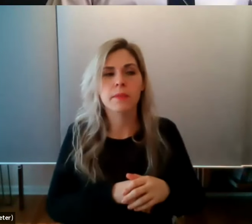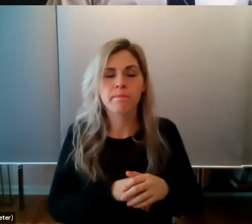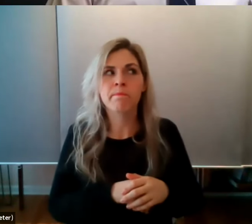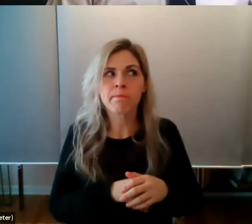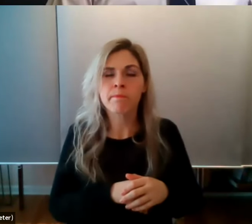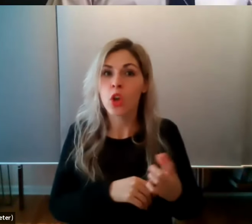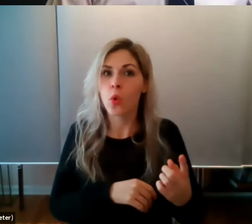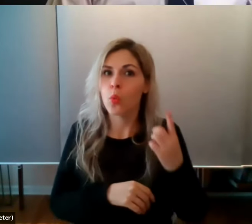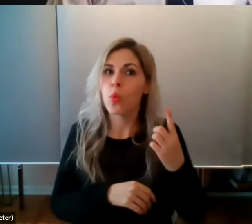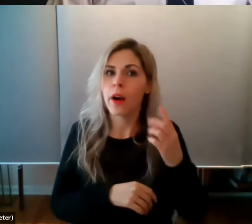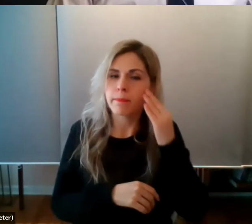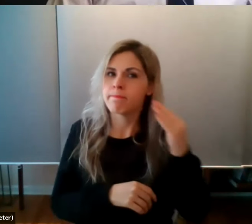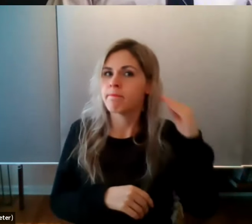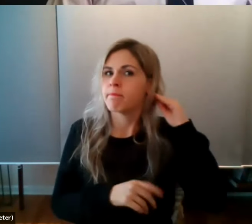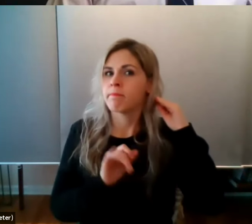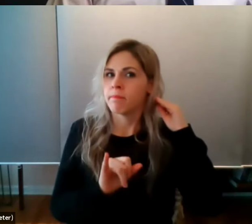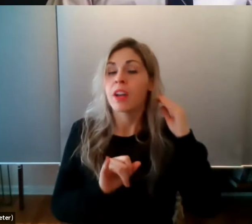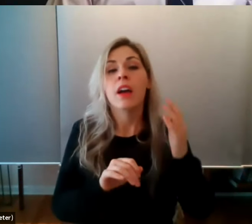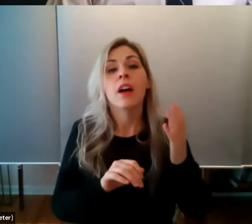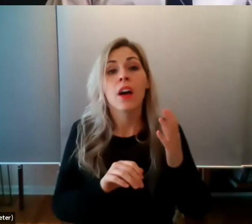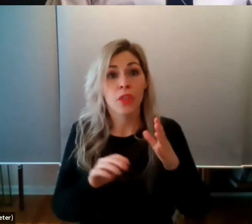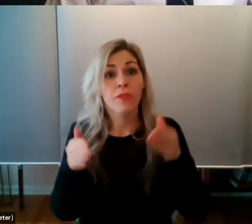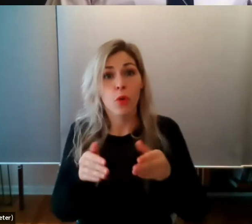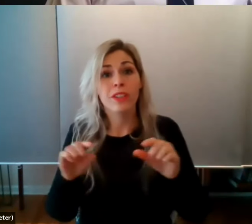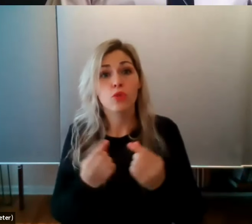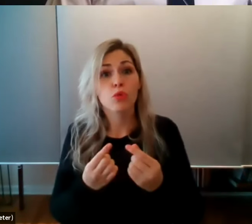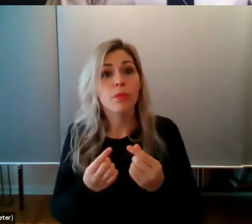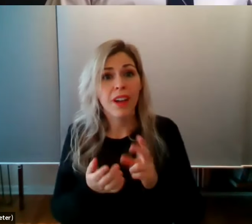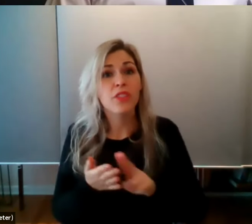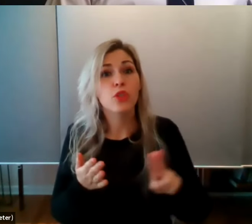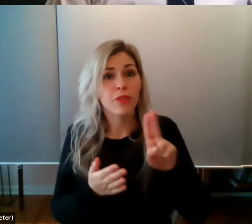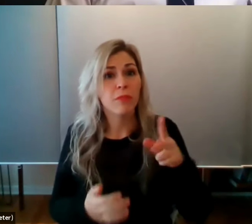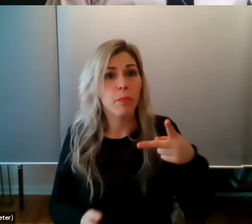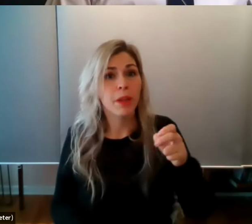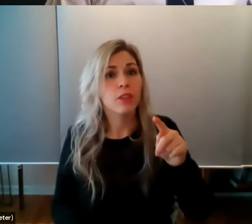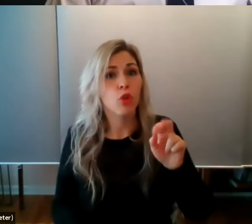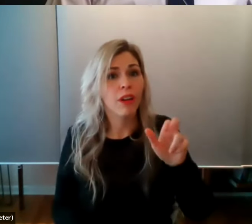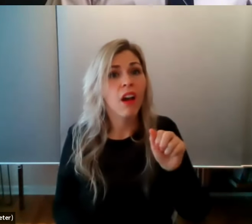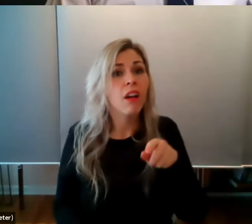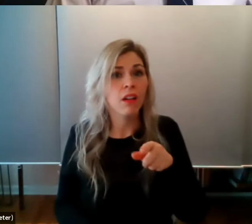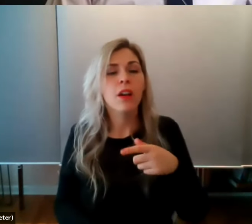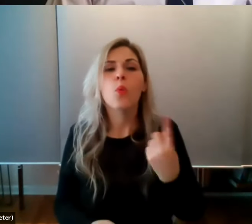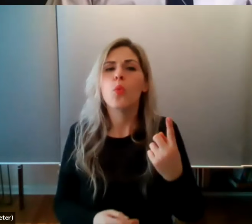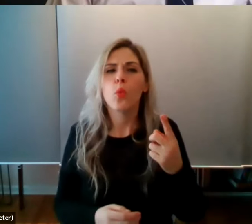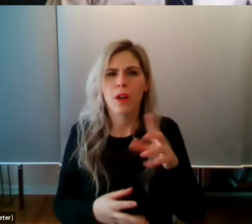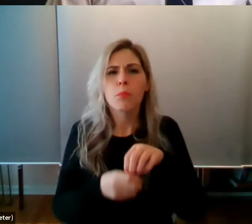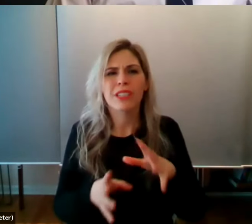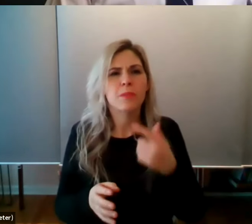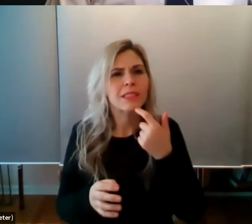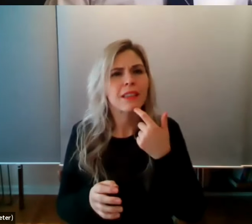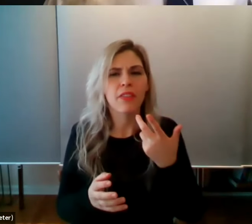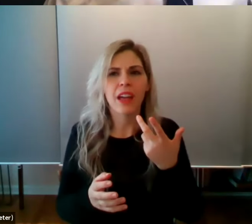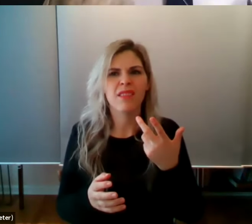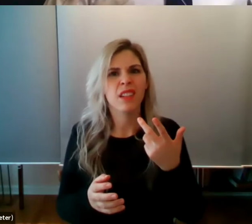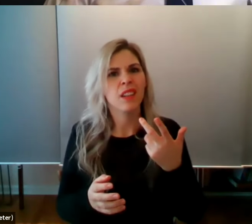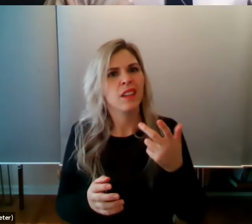after observing the focus group at the University of Pretoria, where an individual had said that persons with disabilities felt as though